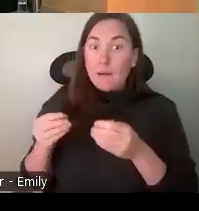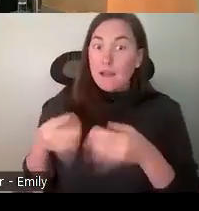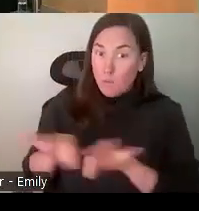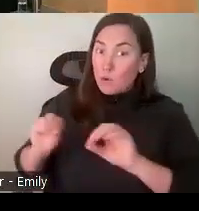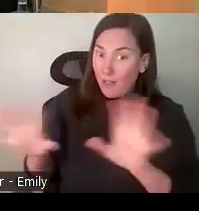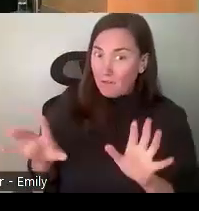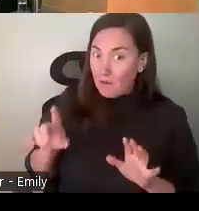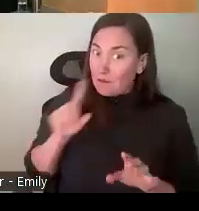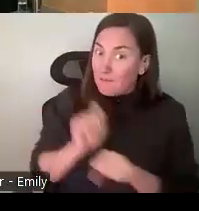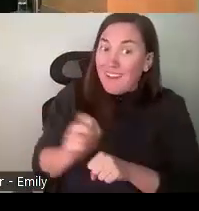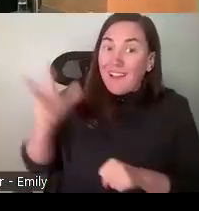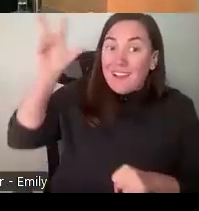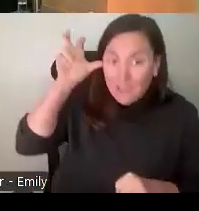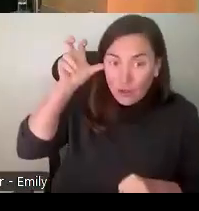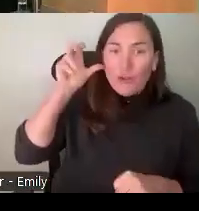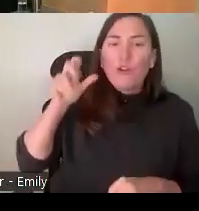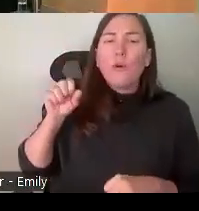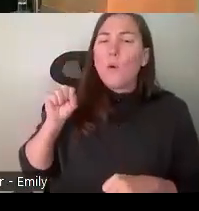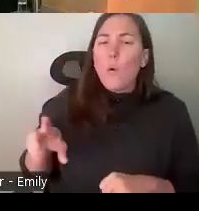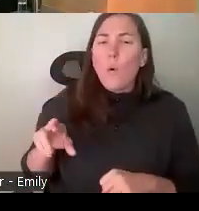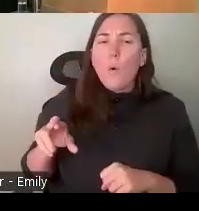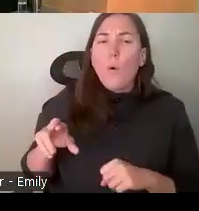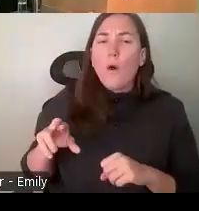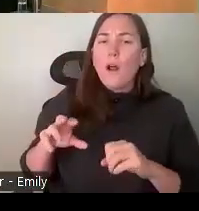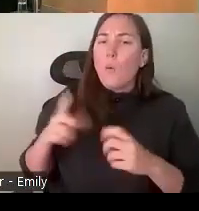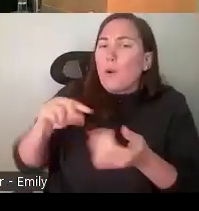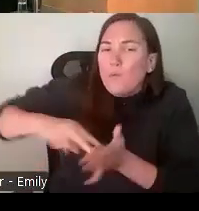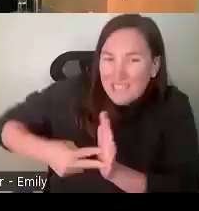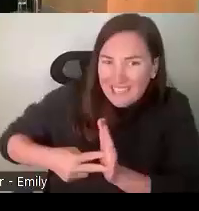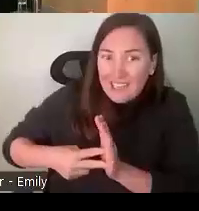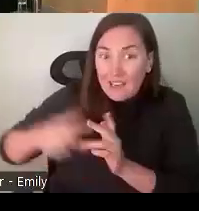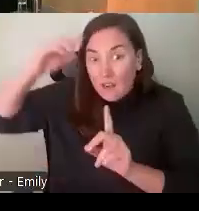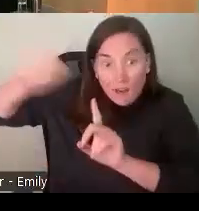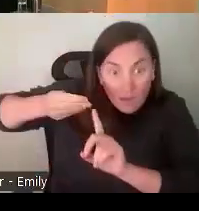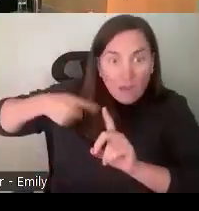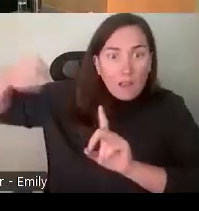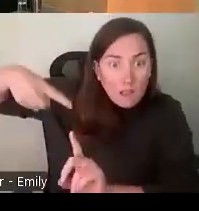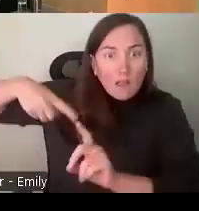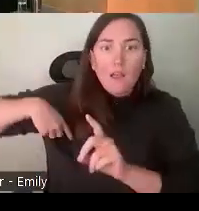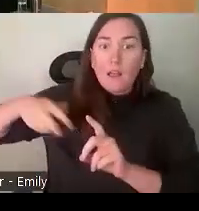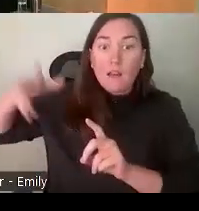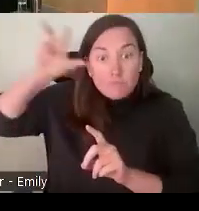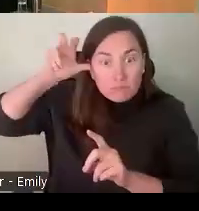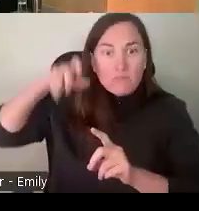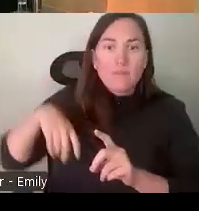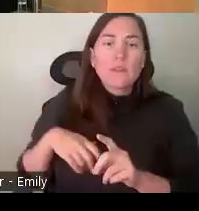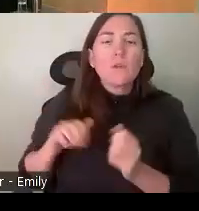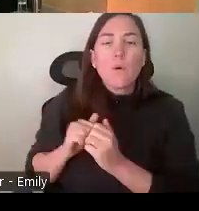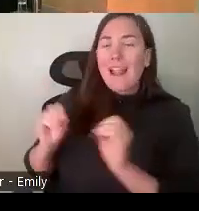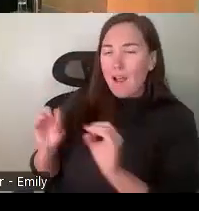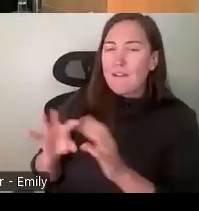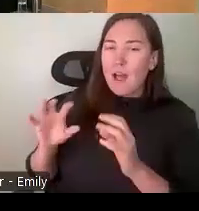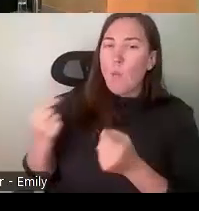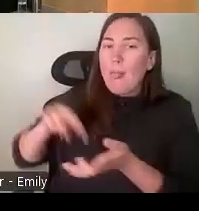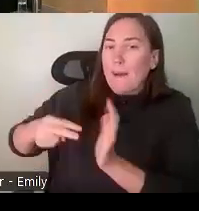Or are they just using that term because they're asked about voices so much and that's the best way they can explain these experiences? And it turns